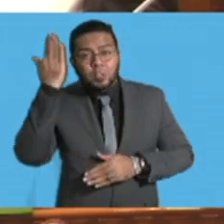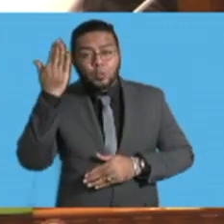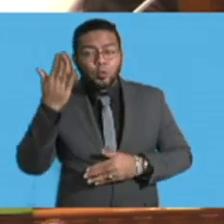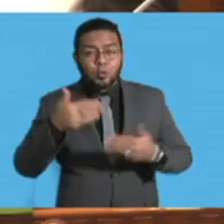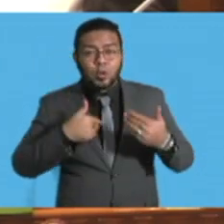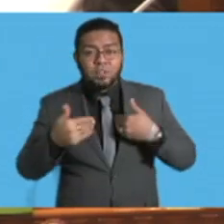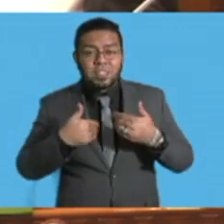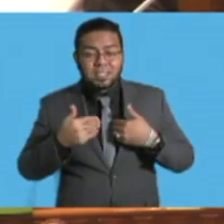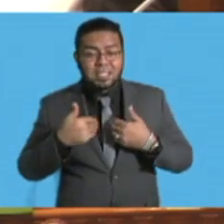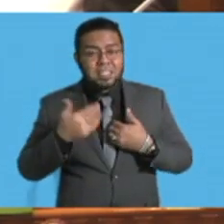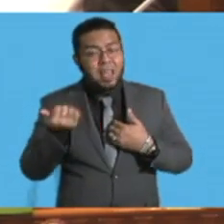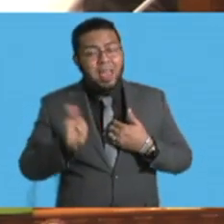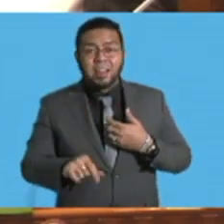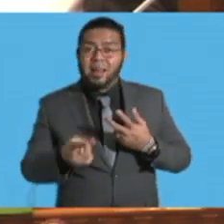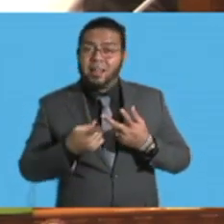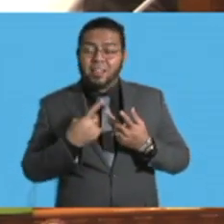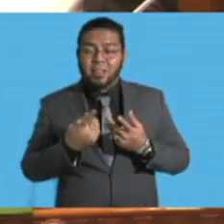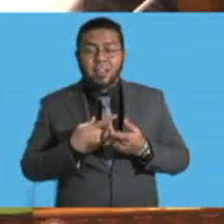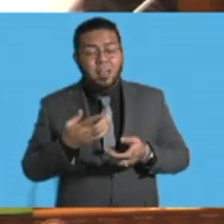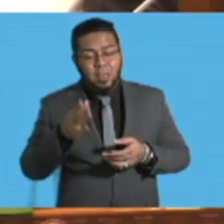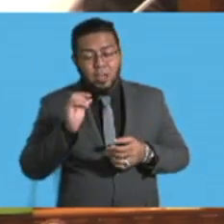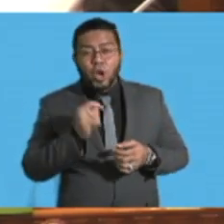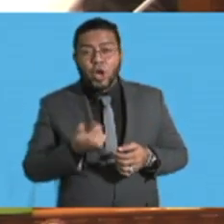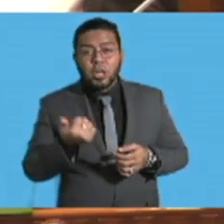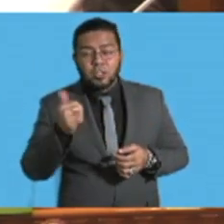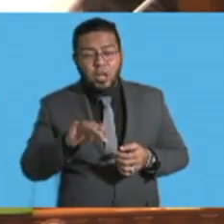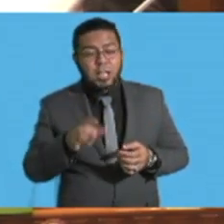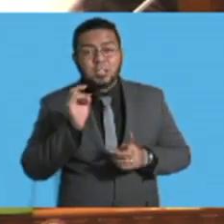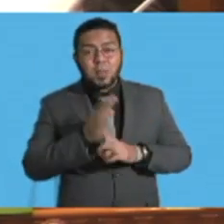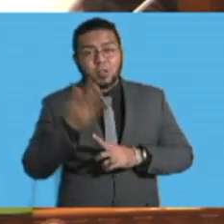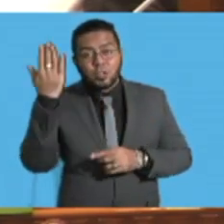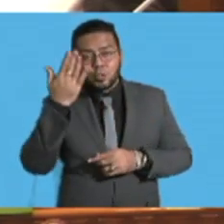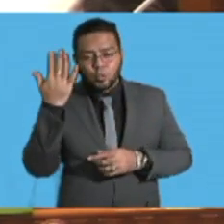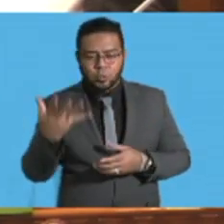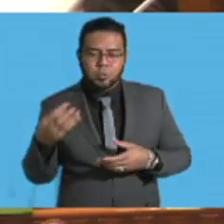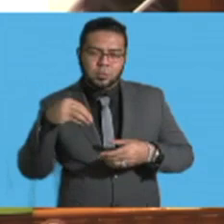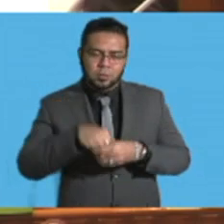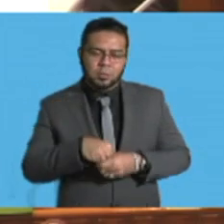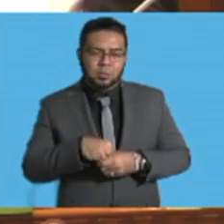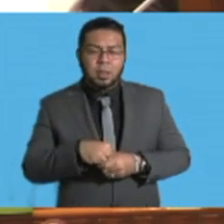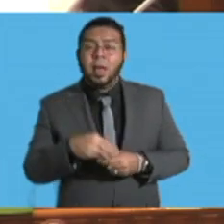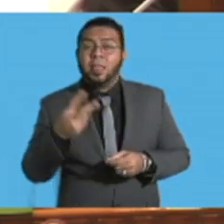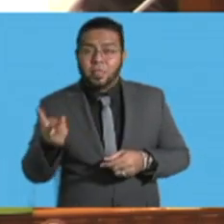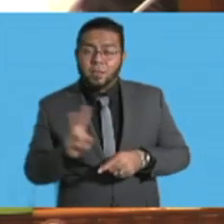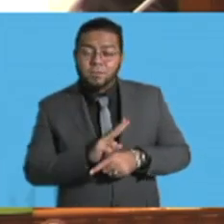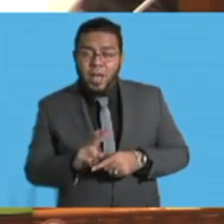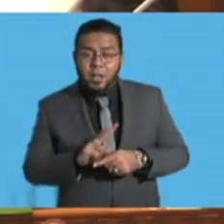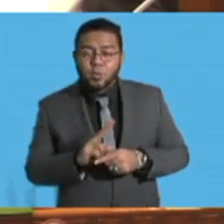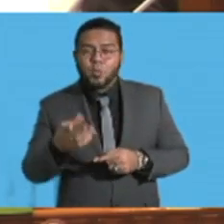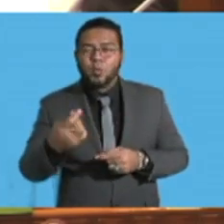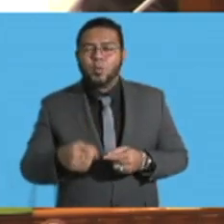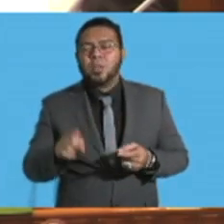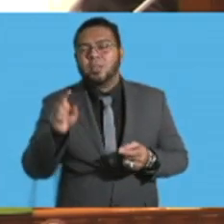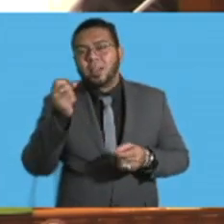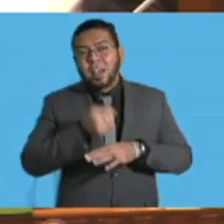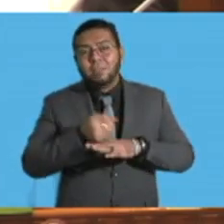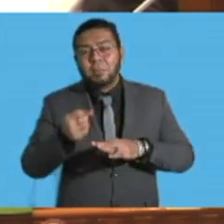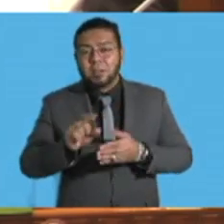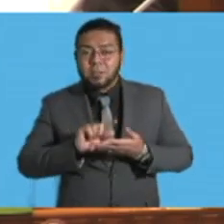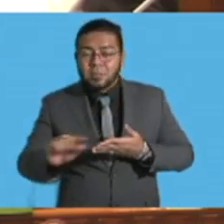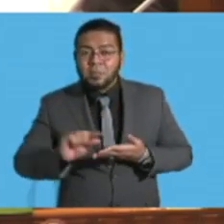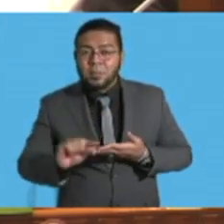of course, early childhood and special schools. The value that the government gives to spending in